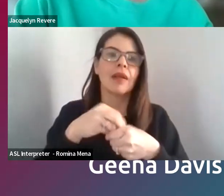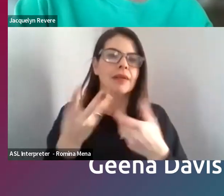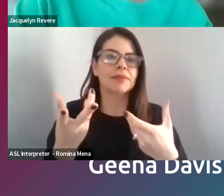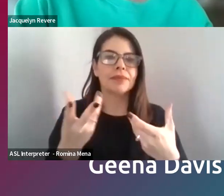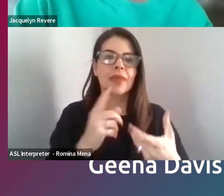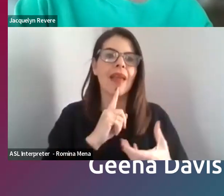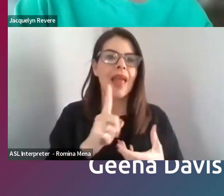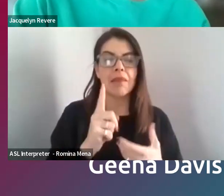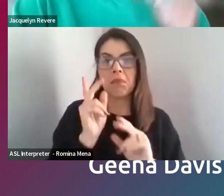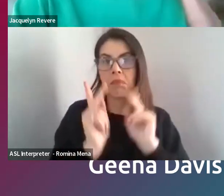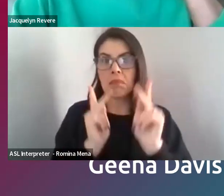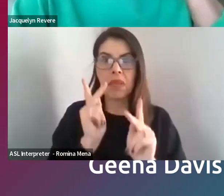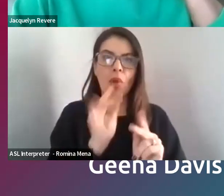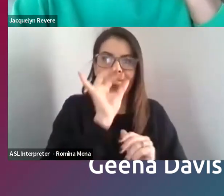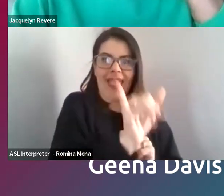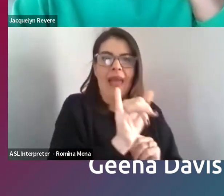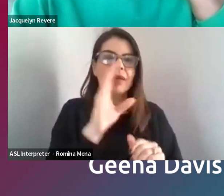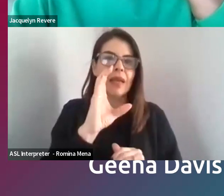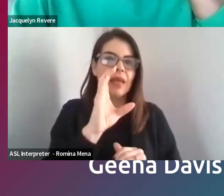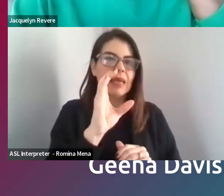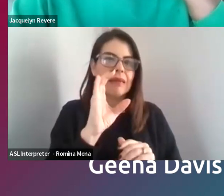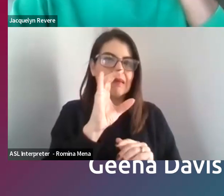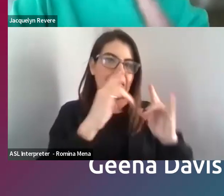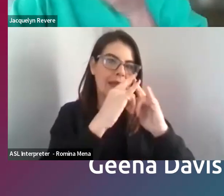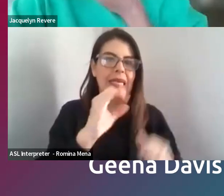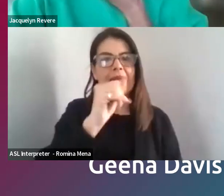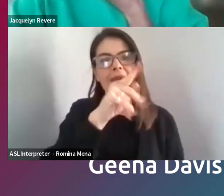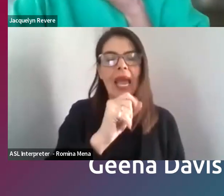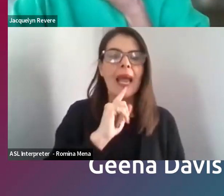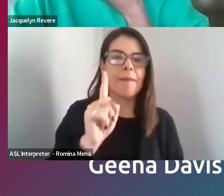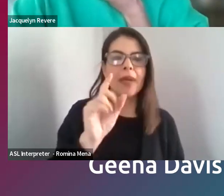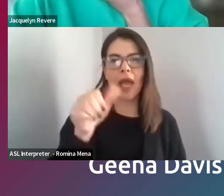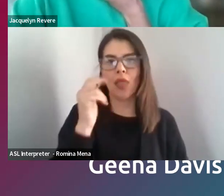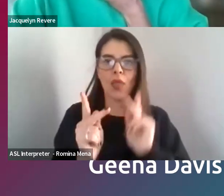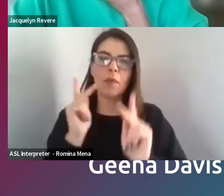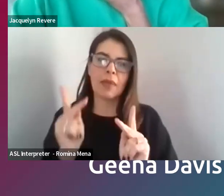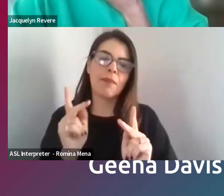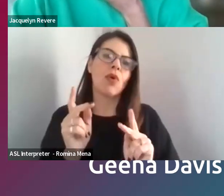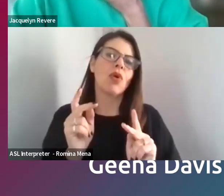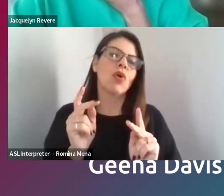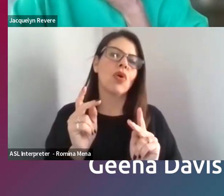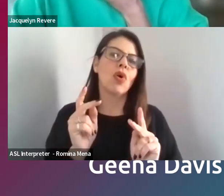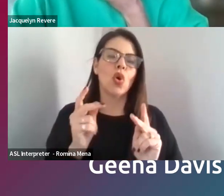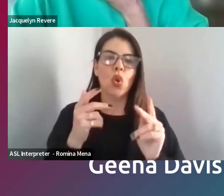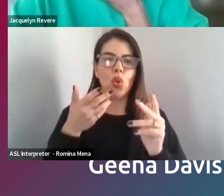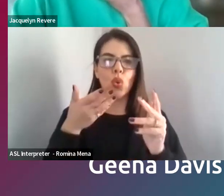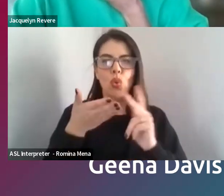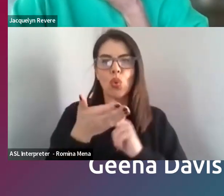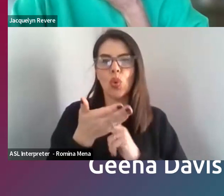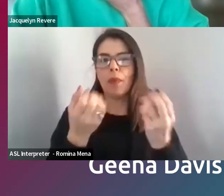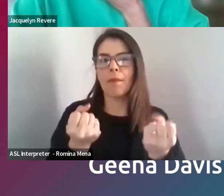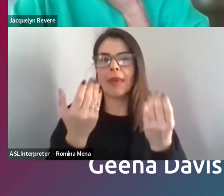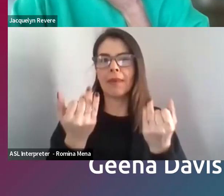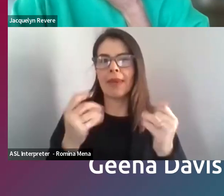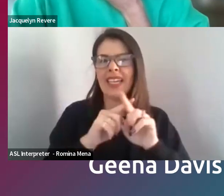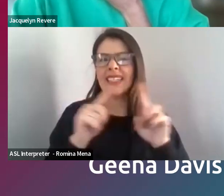folks in at that camp, along with others along the way, that end up through multiple